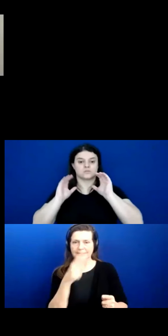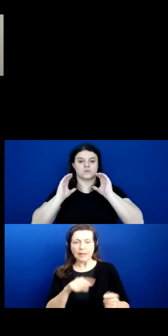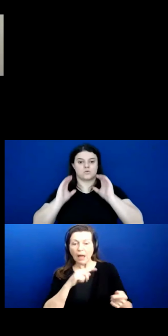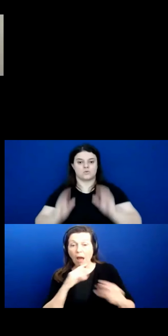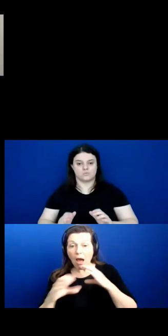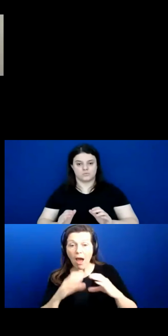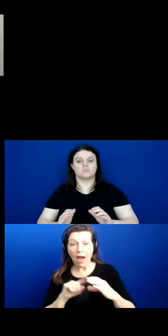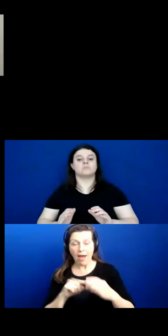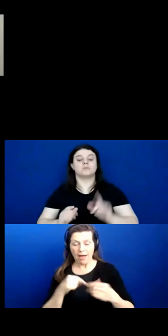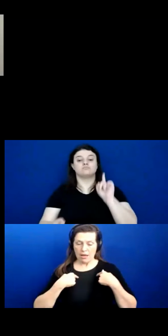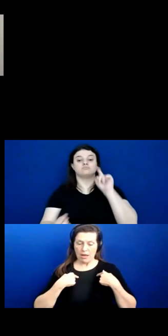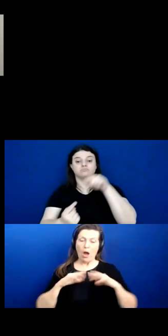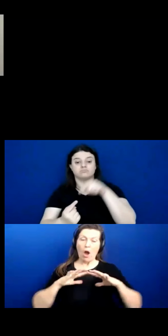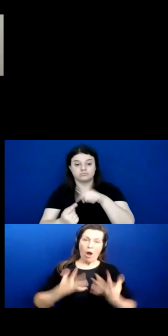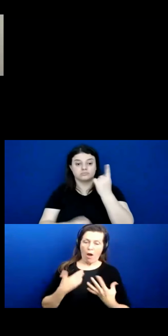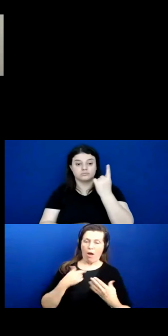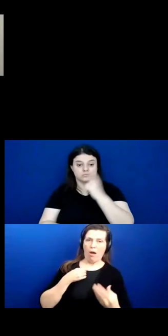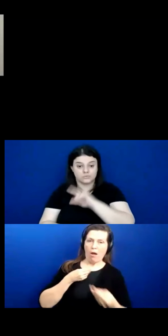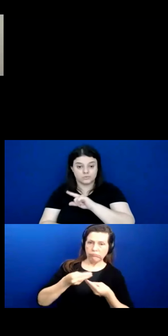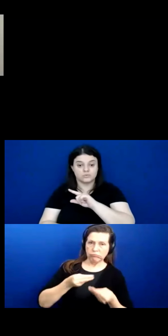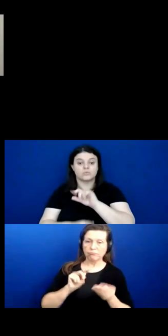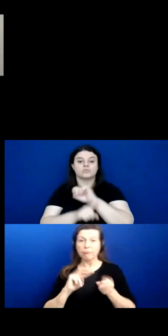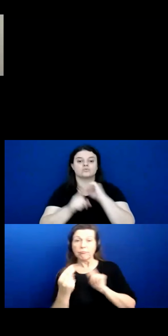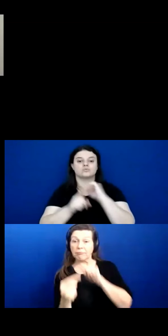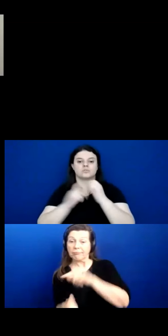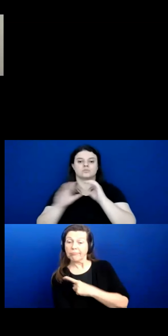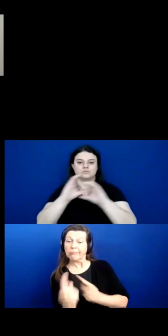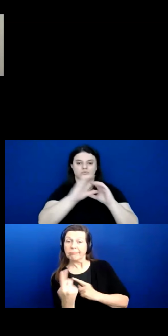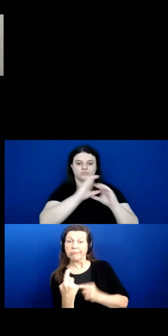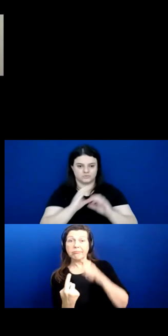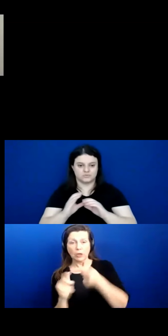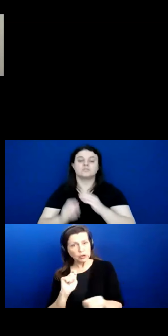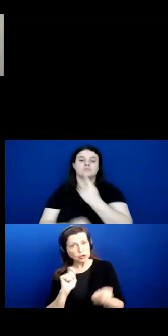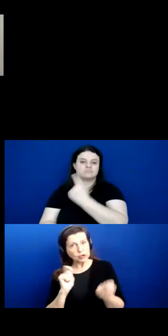achieved meet the demands of the social community of which the individual is part.